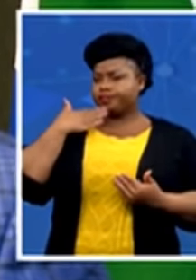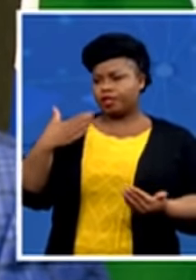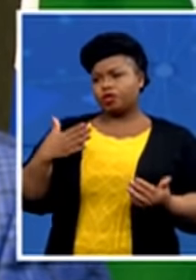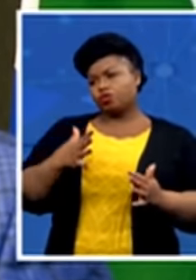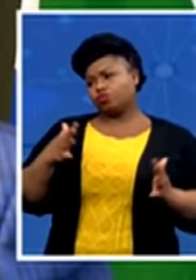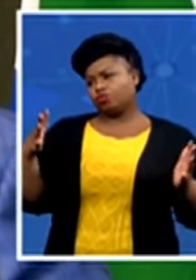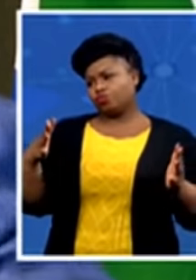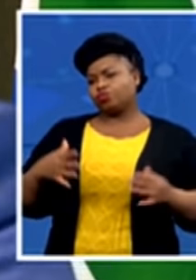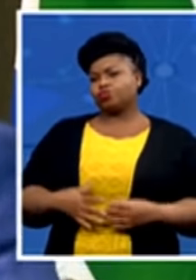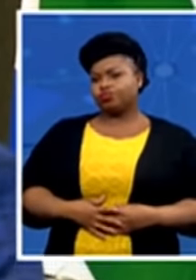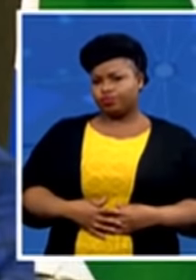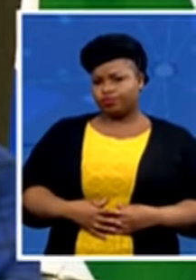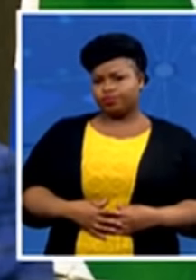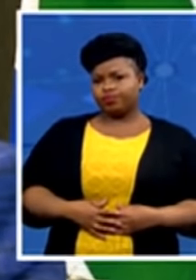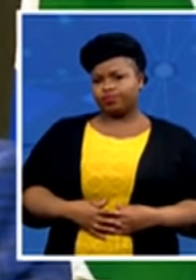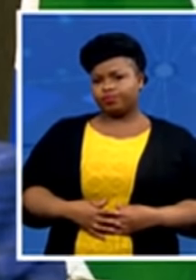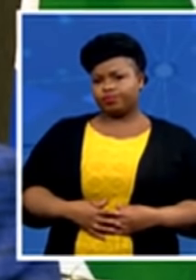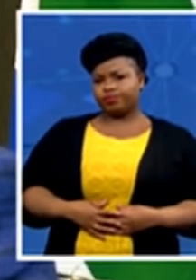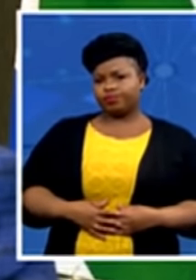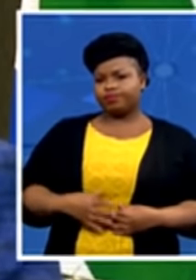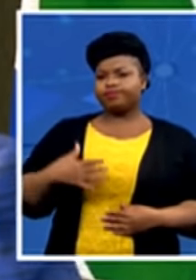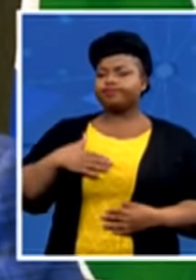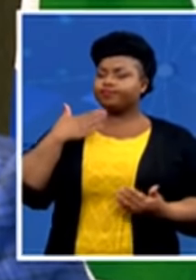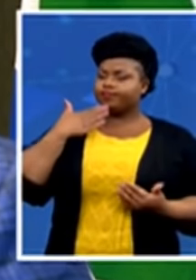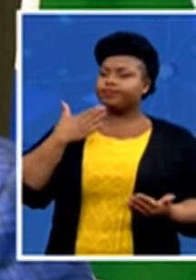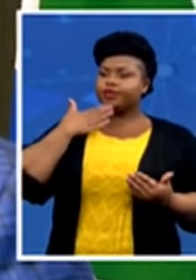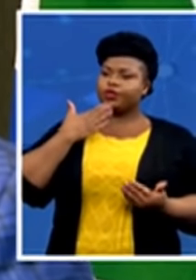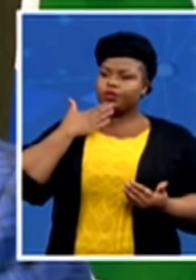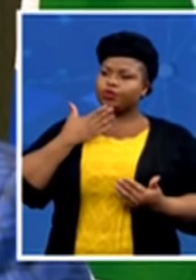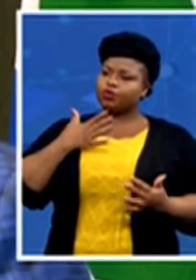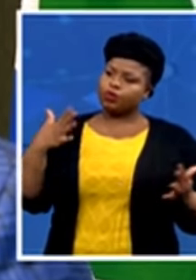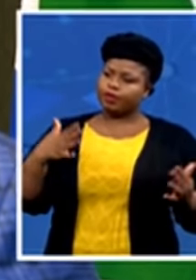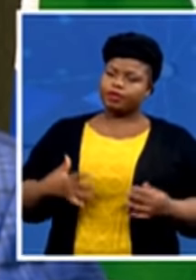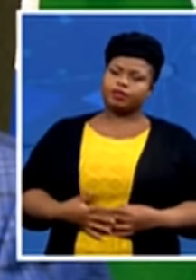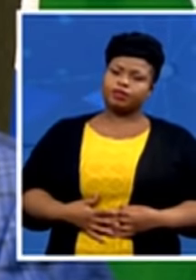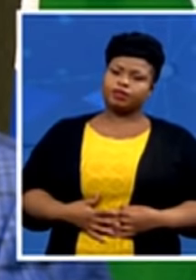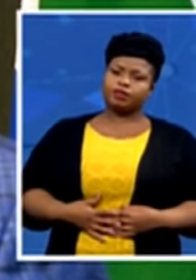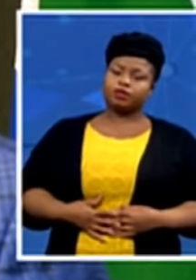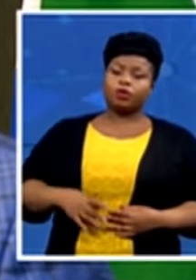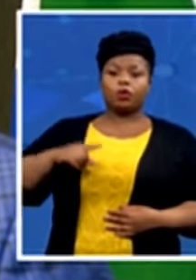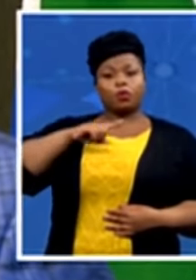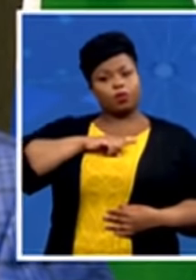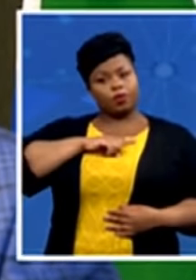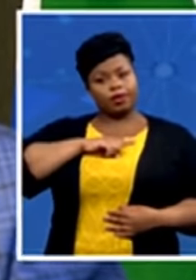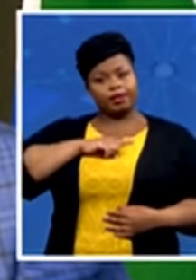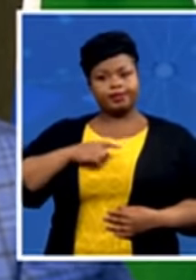We must sincerely thank you for extending the validity